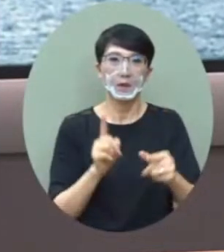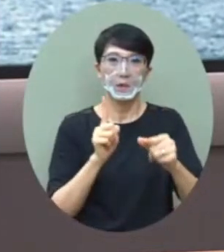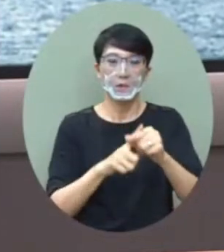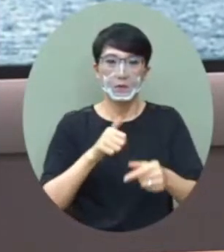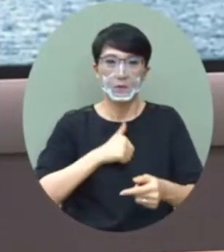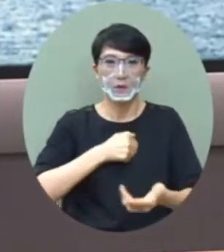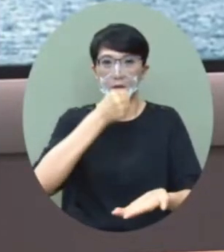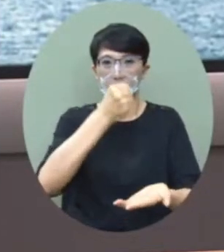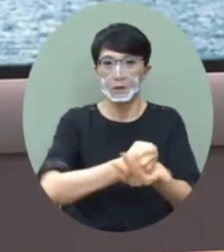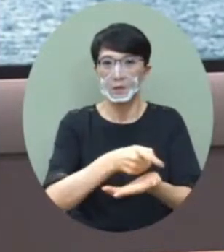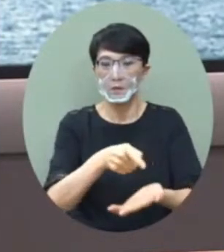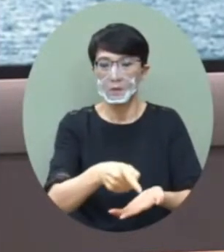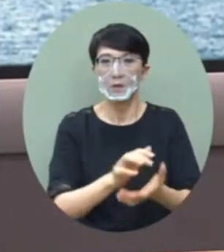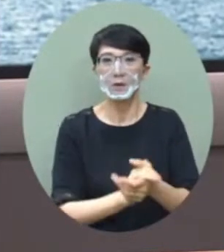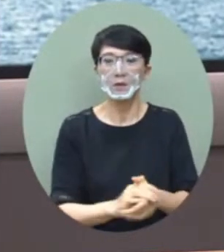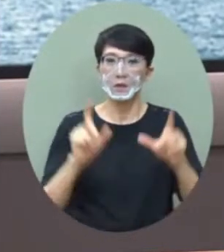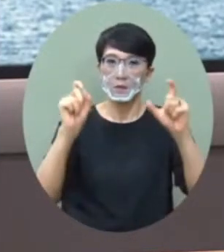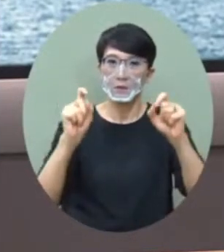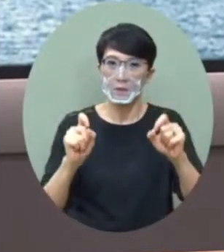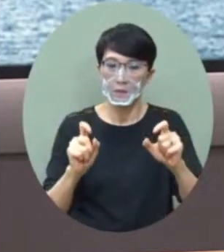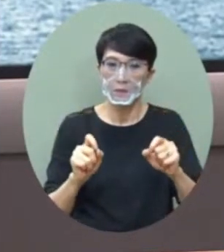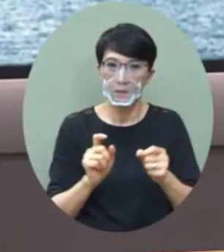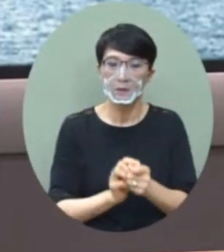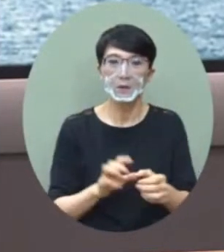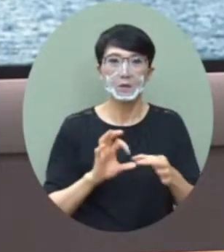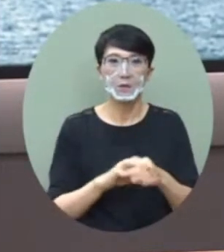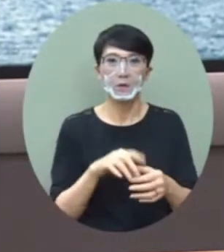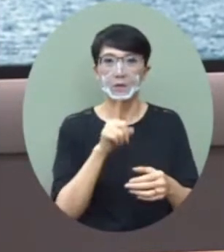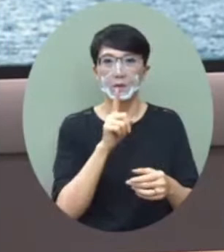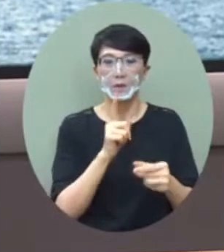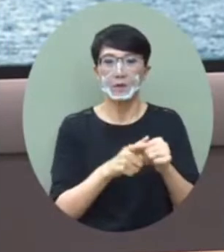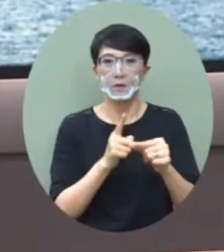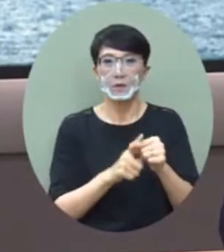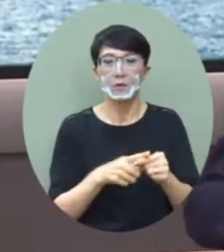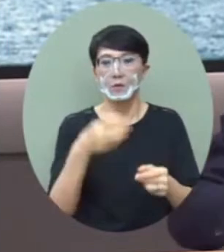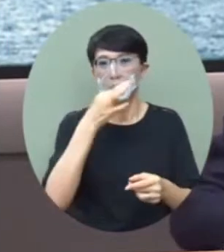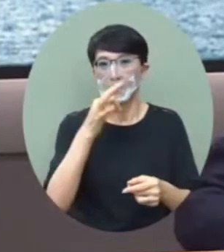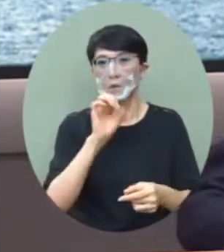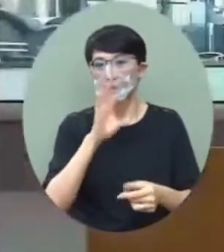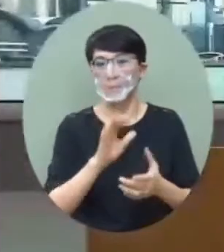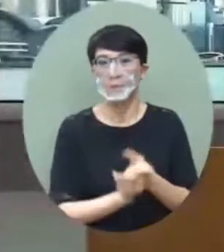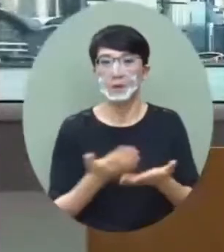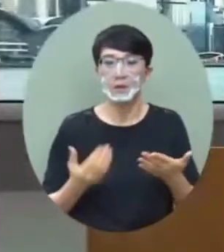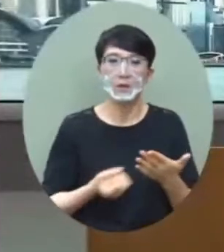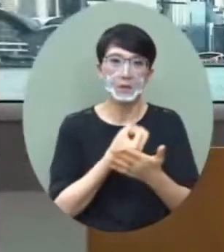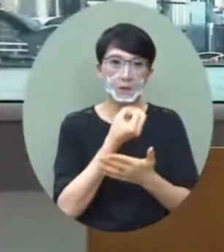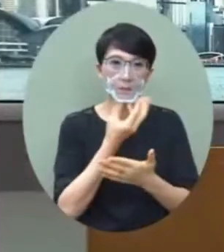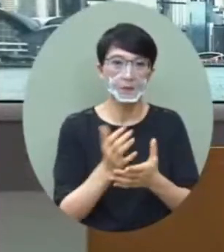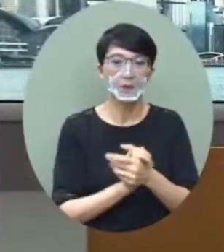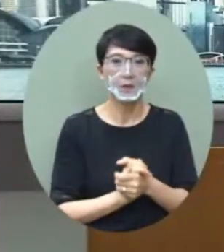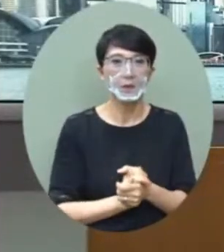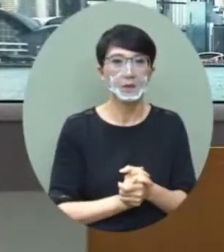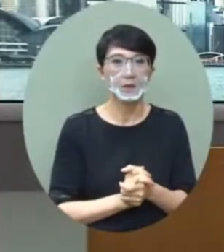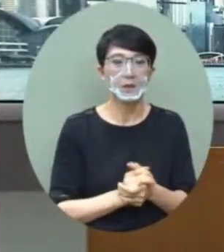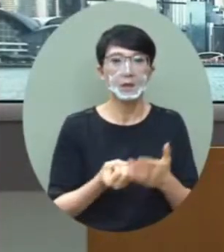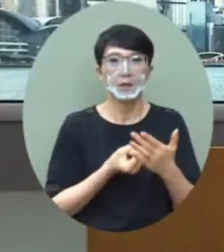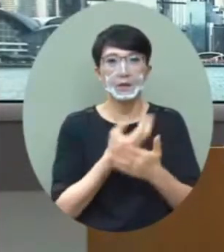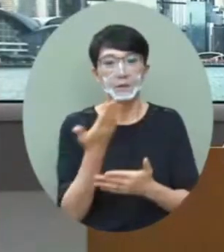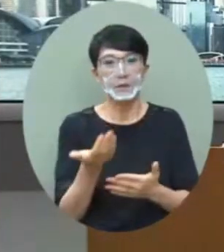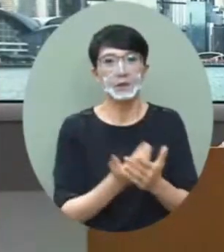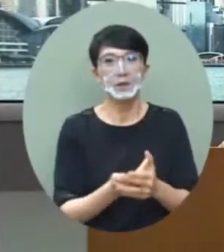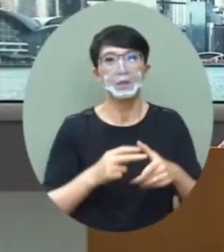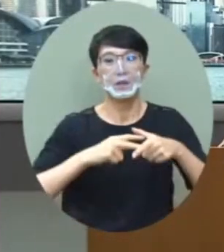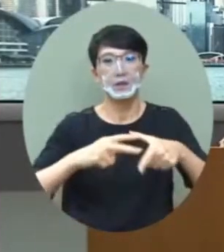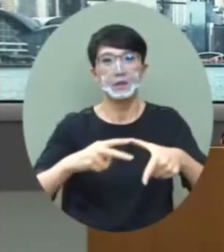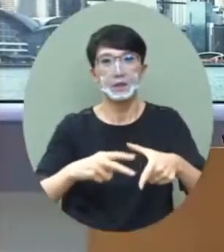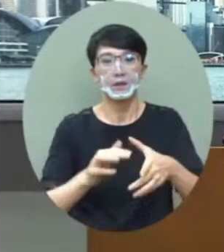7 Monday to Sunday, including public holidays and the Chinese medicine practitioners can answer